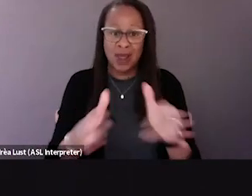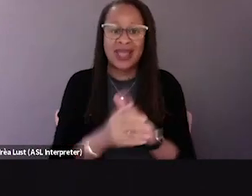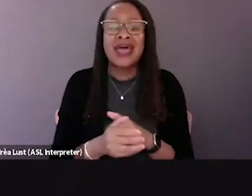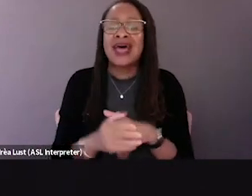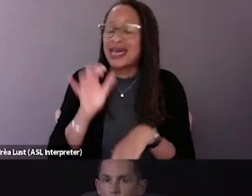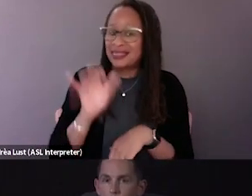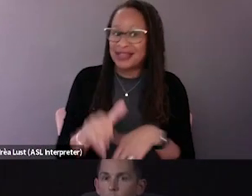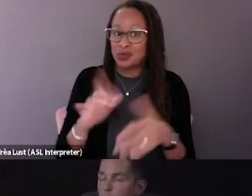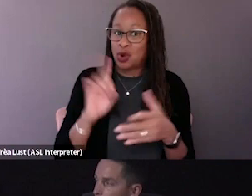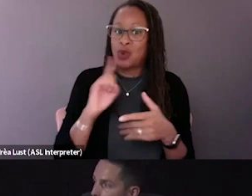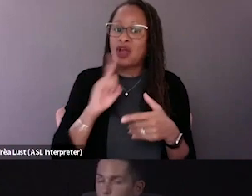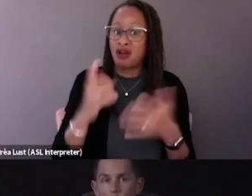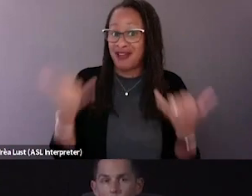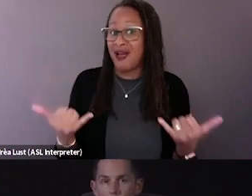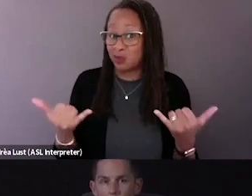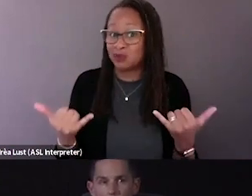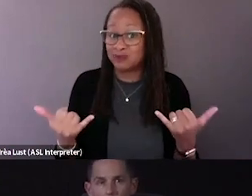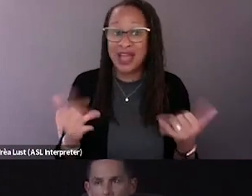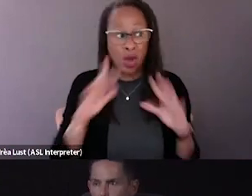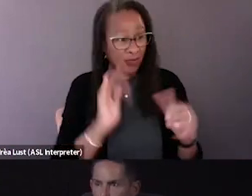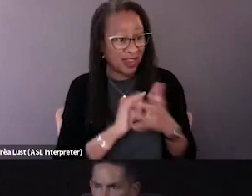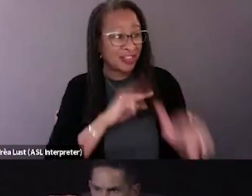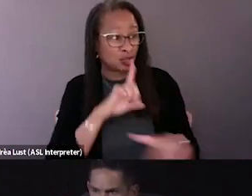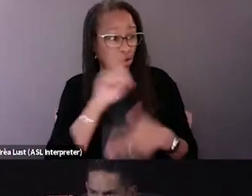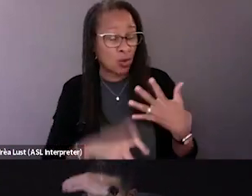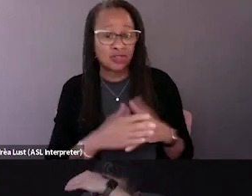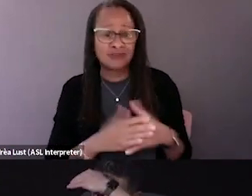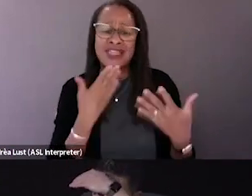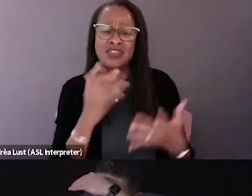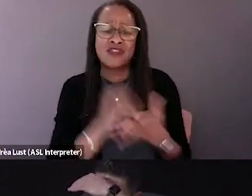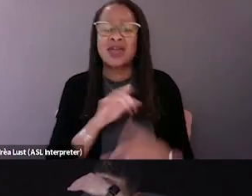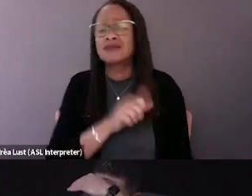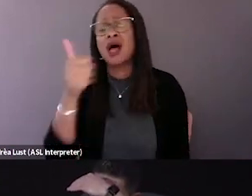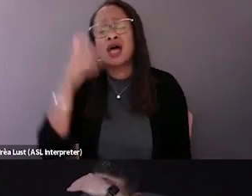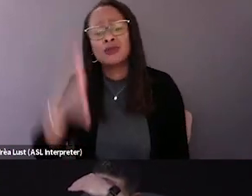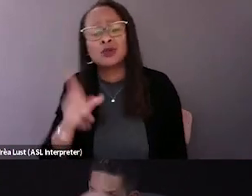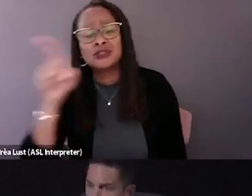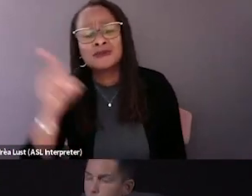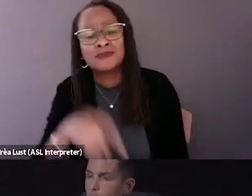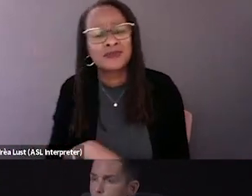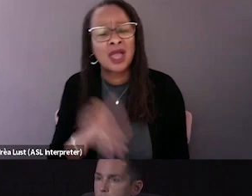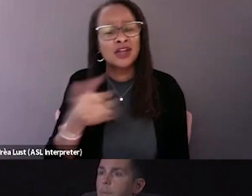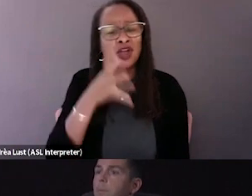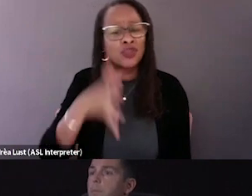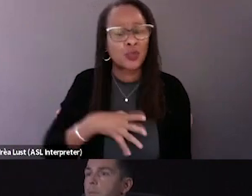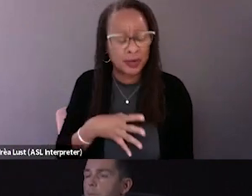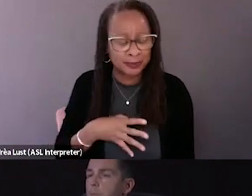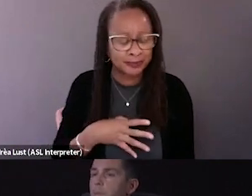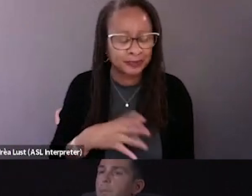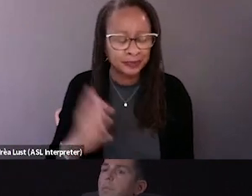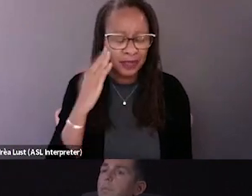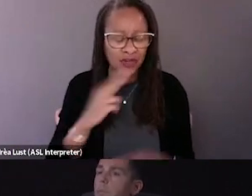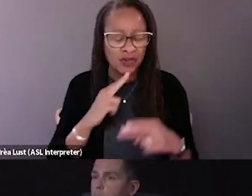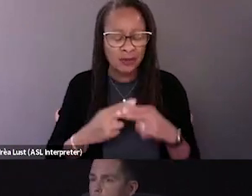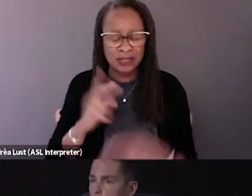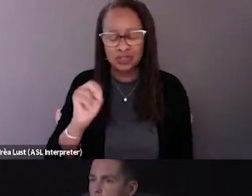question. No, that's very good. Thank you. Thank you so much. Right back here, yes. Hi there. I was wondering, I know you mentioned narcissism when it comes